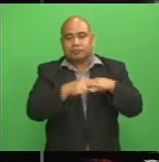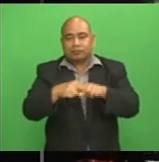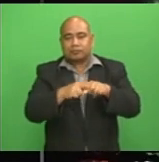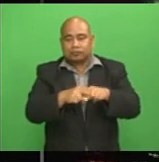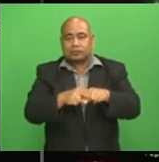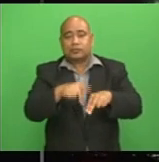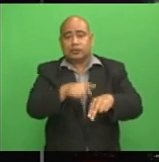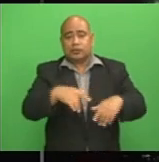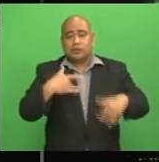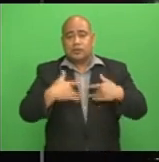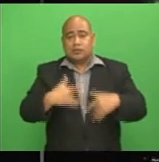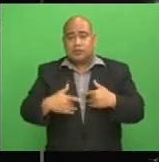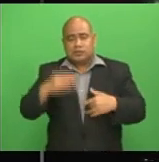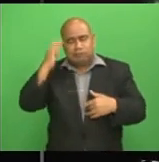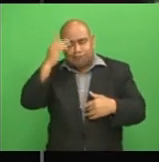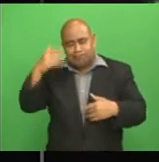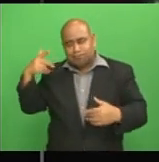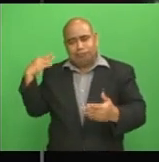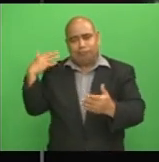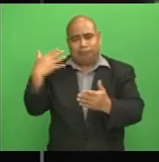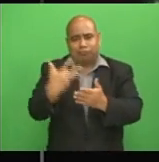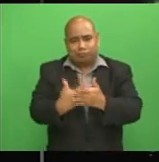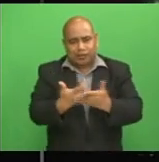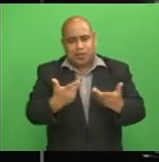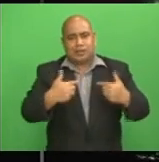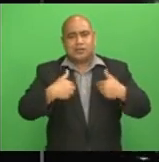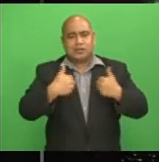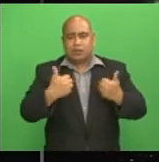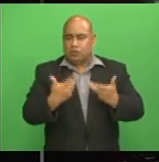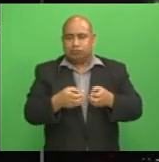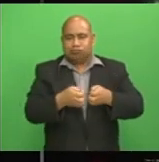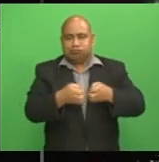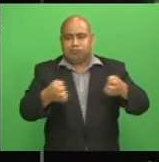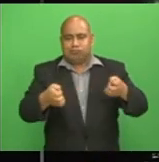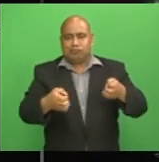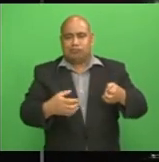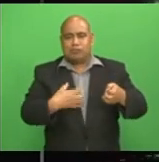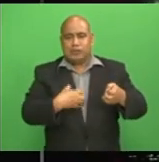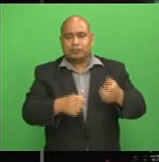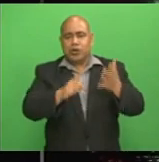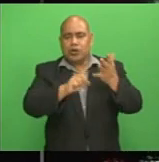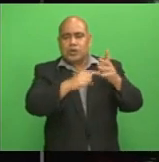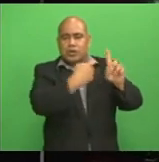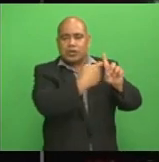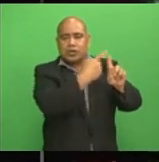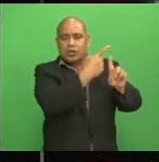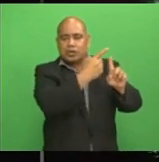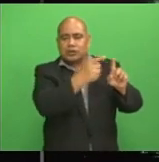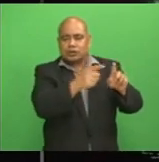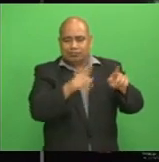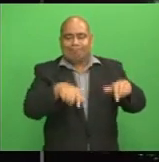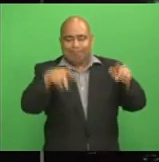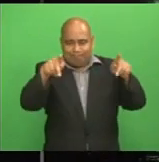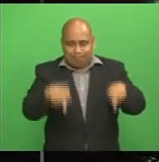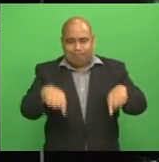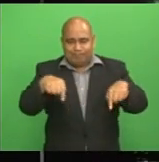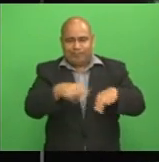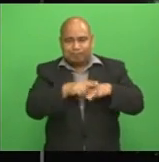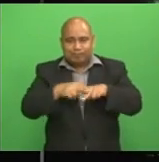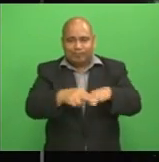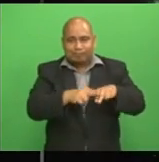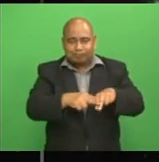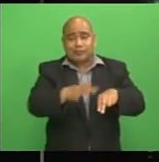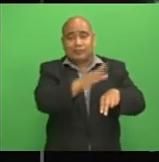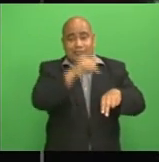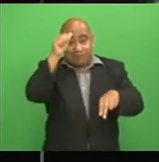been a significant expansion of the United Kingdom's presence in Fiji and the region, a renewed focus on climate change and the